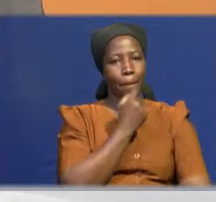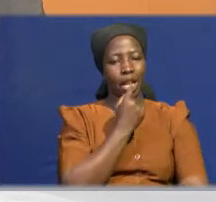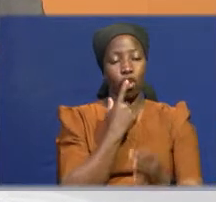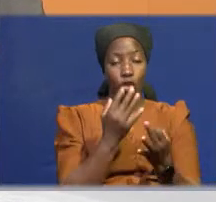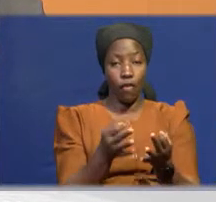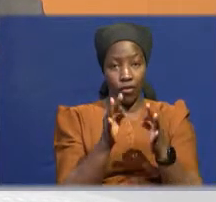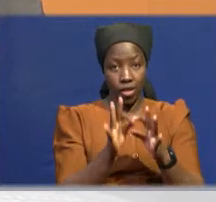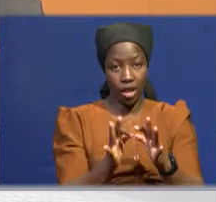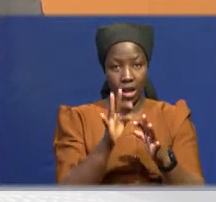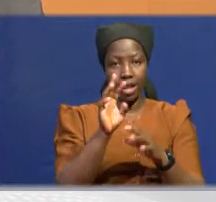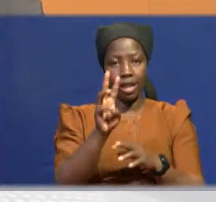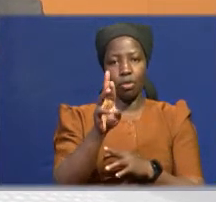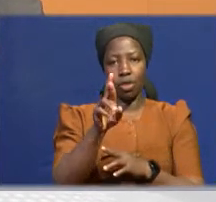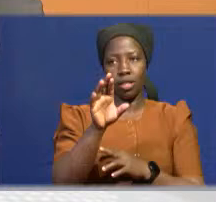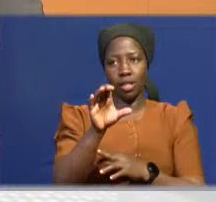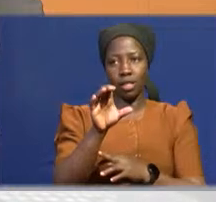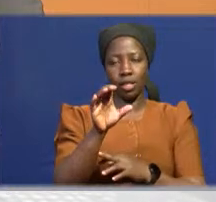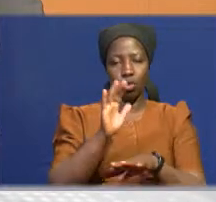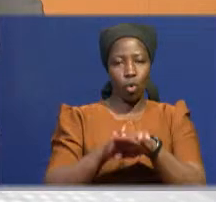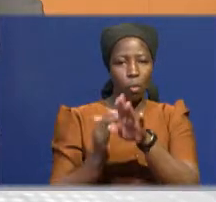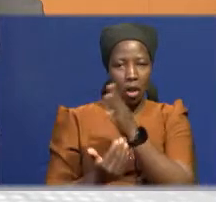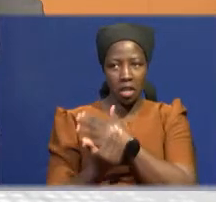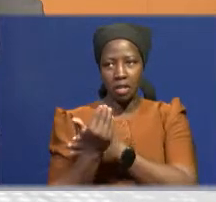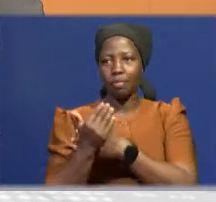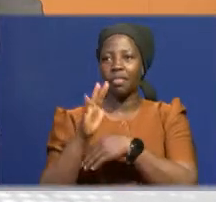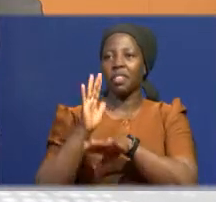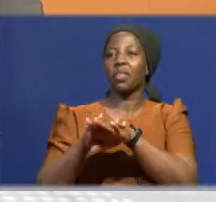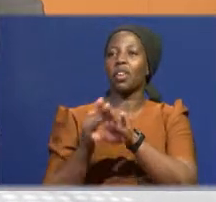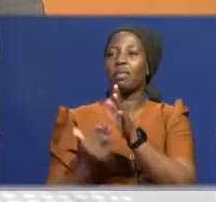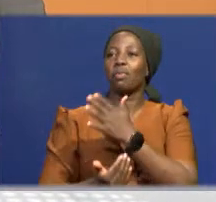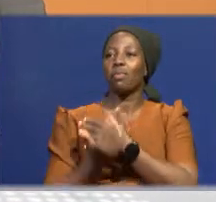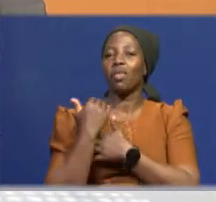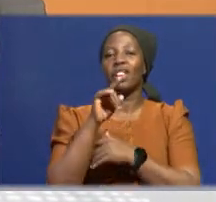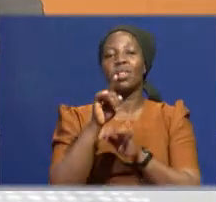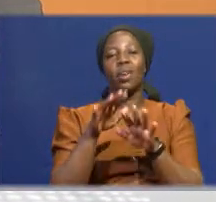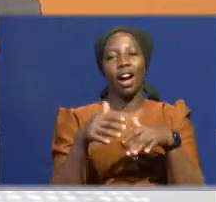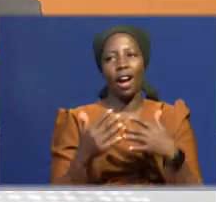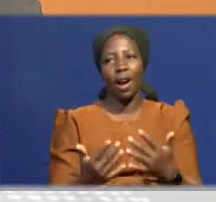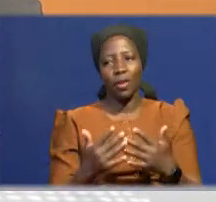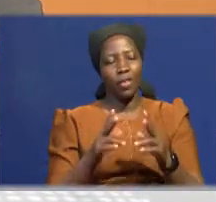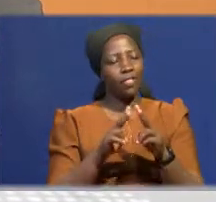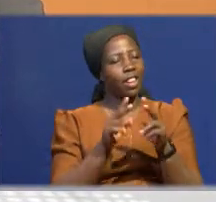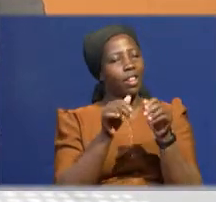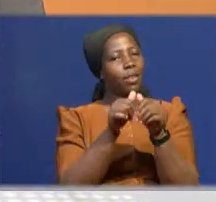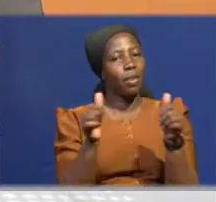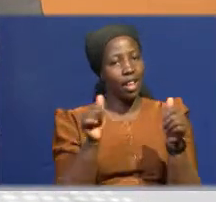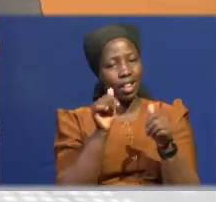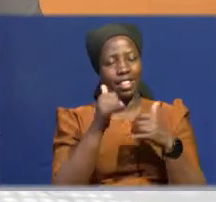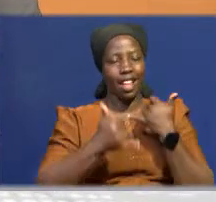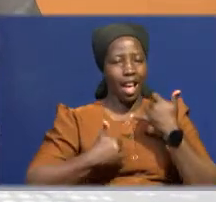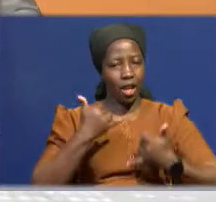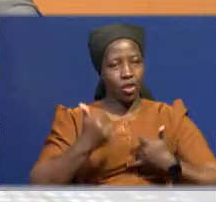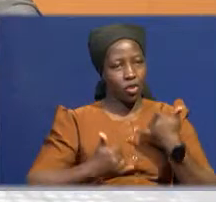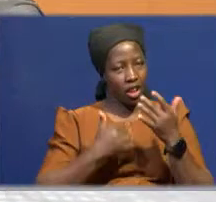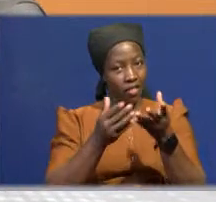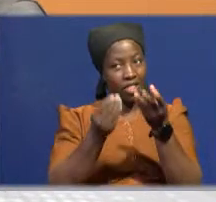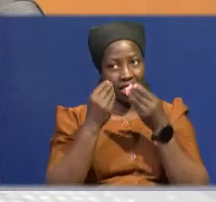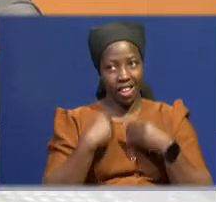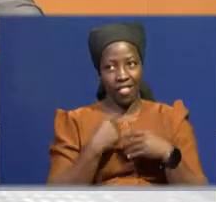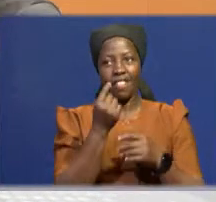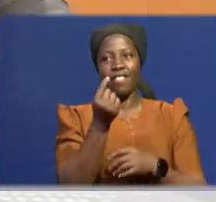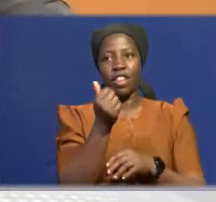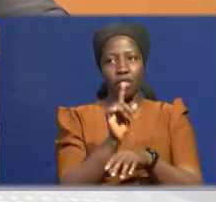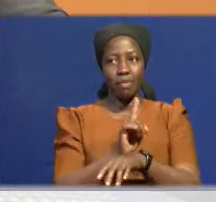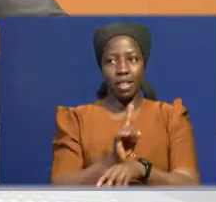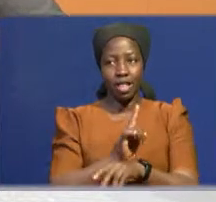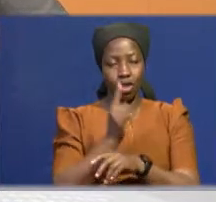Professor. Good morning, Daniel. How are you? I am very, very well. It's a pleasure that you've given us some few minutes today